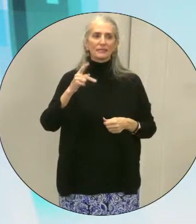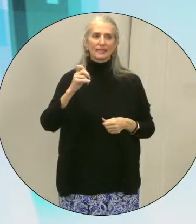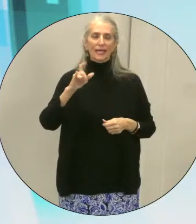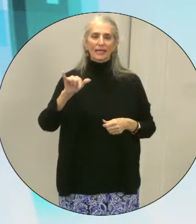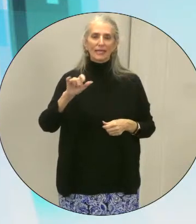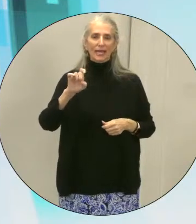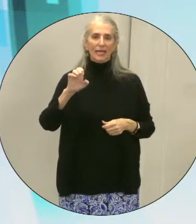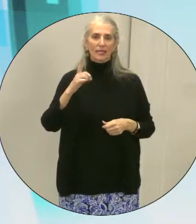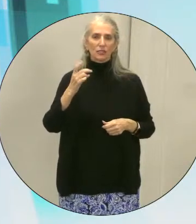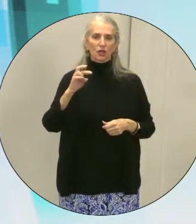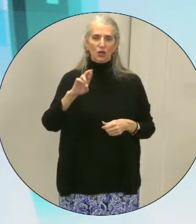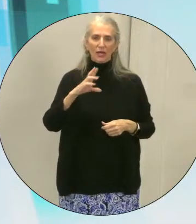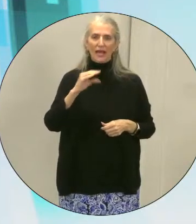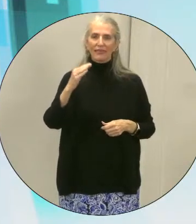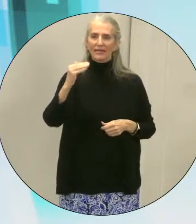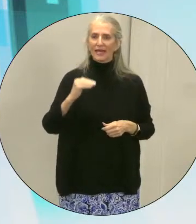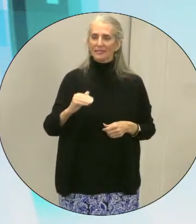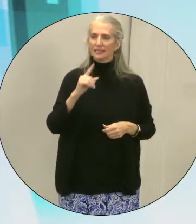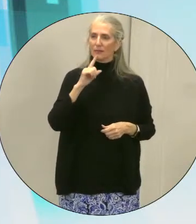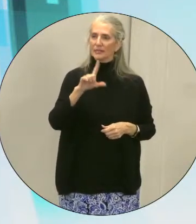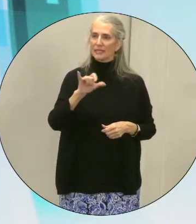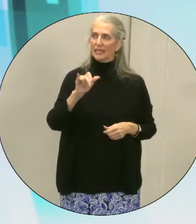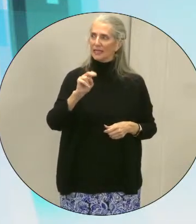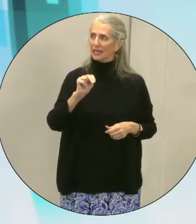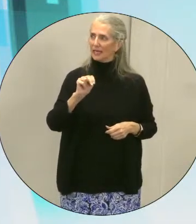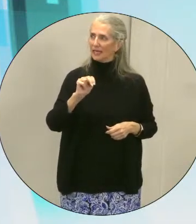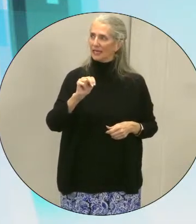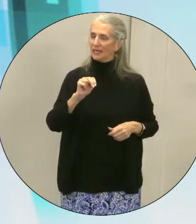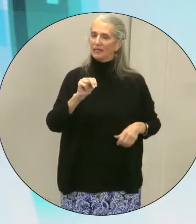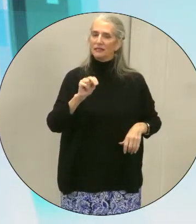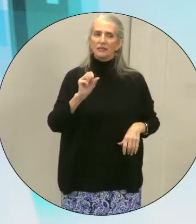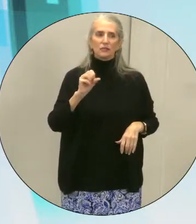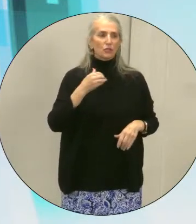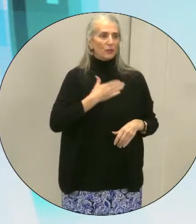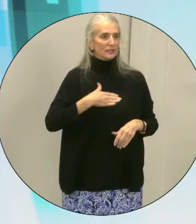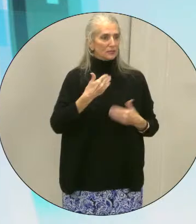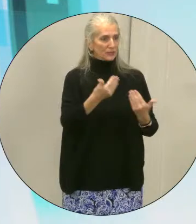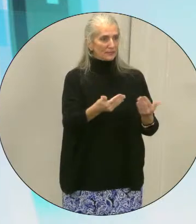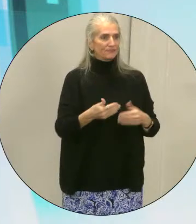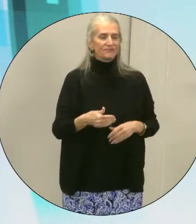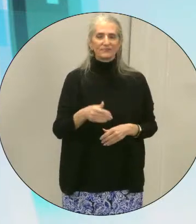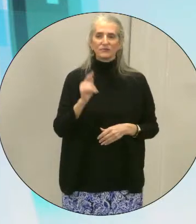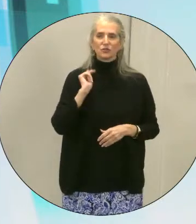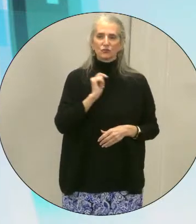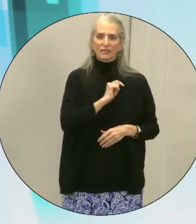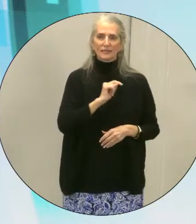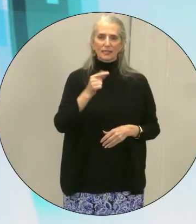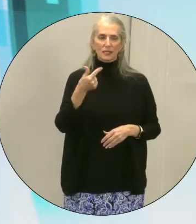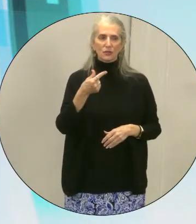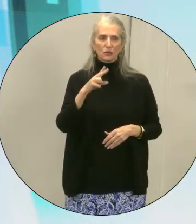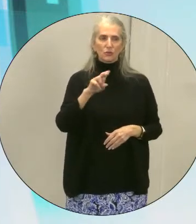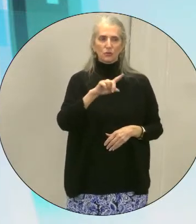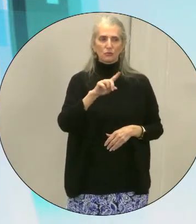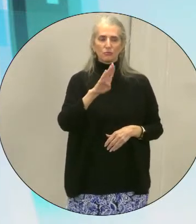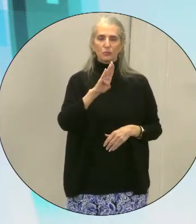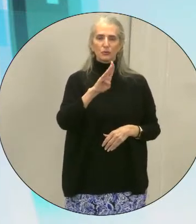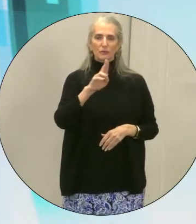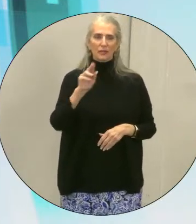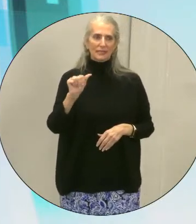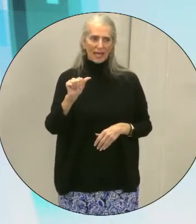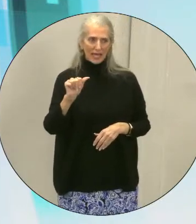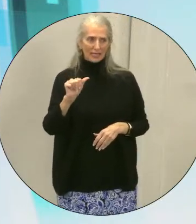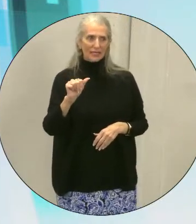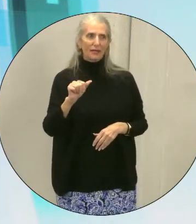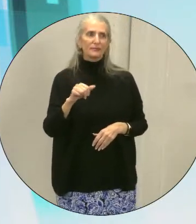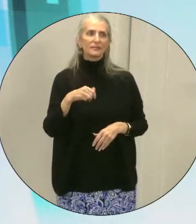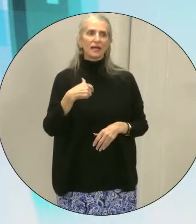and then next up is Lynn. I'm not sure. Okay, please proceed. Trustee Bustamante Adams, members of the board,